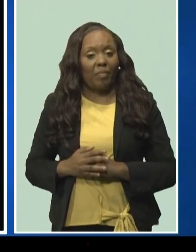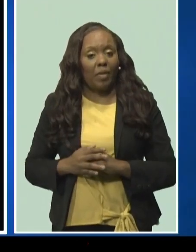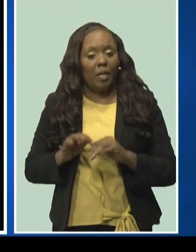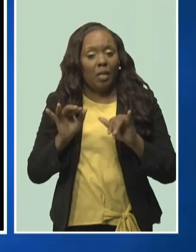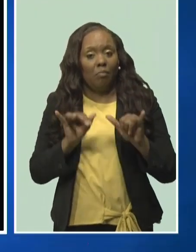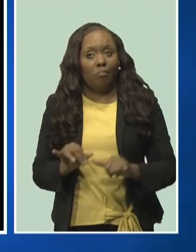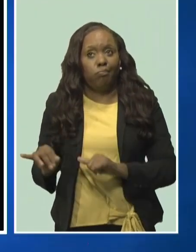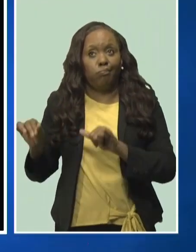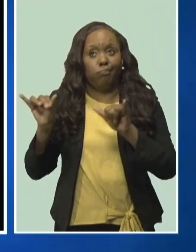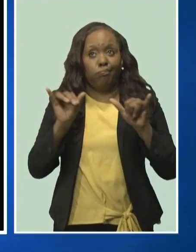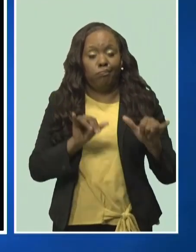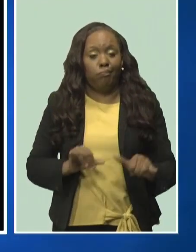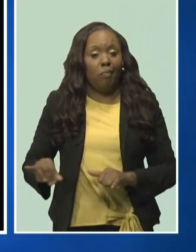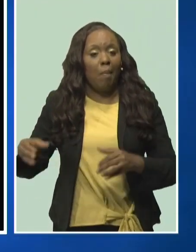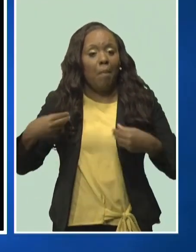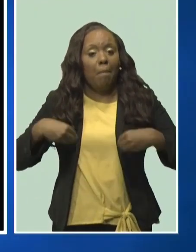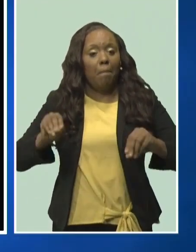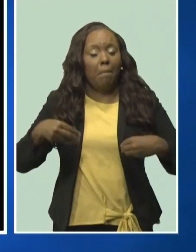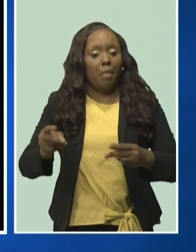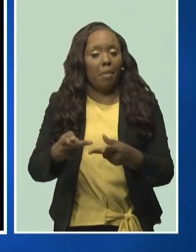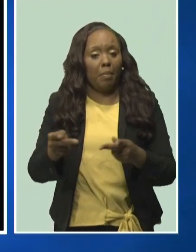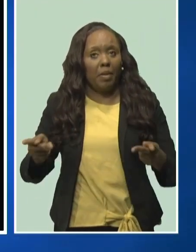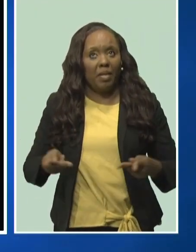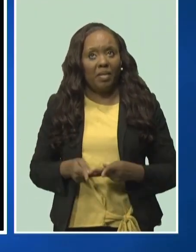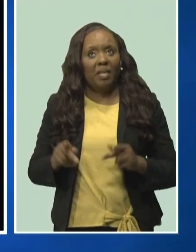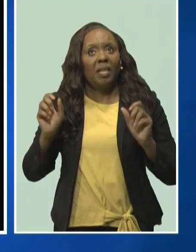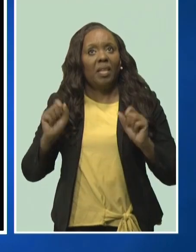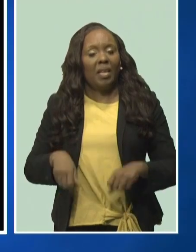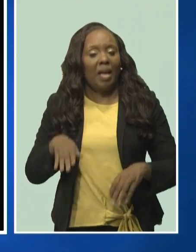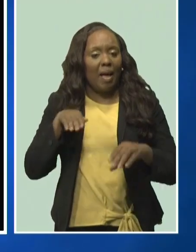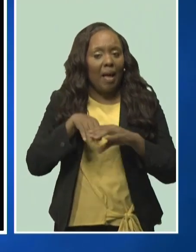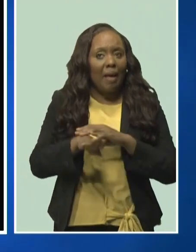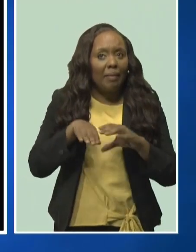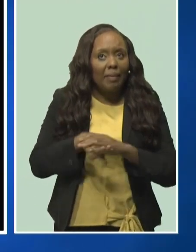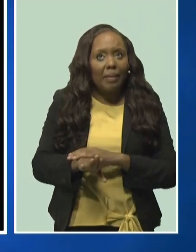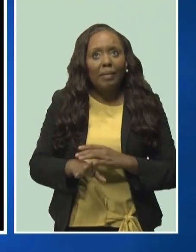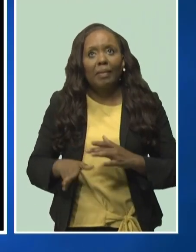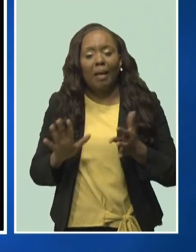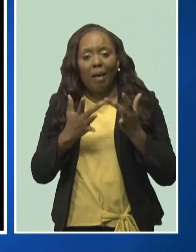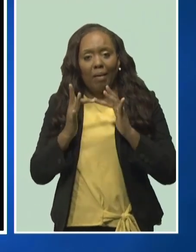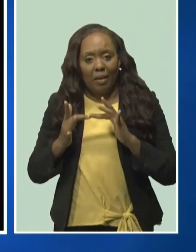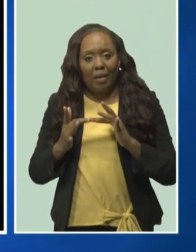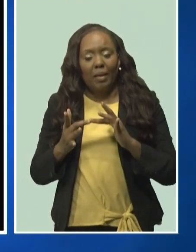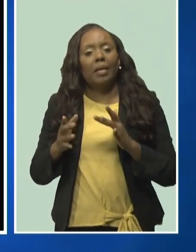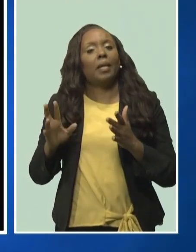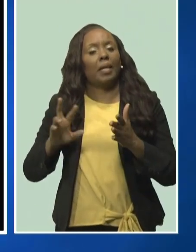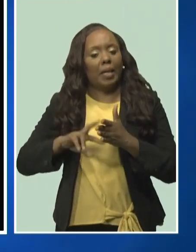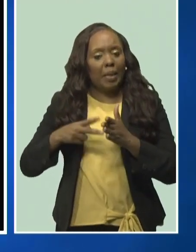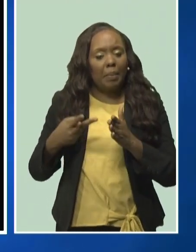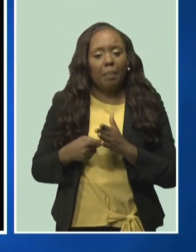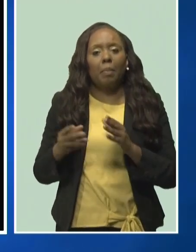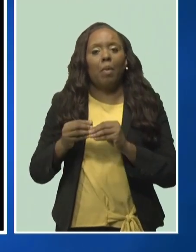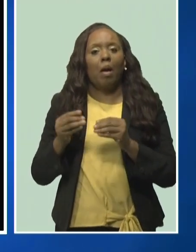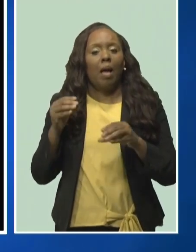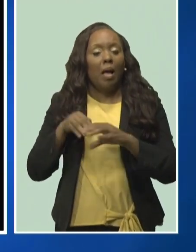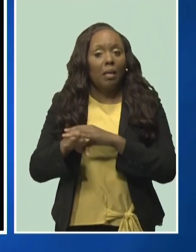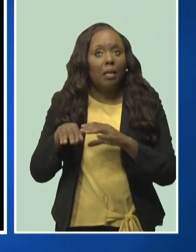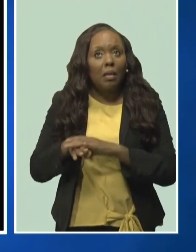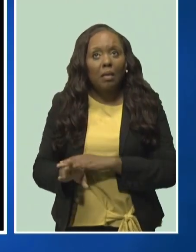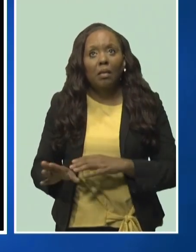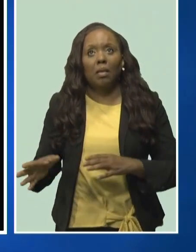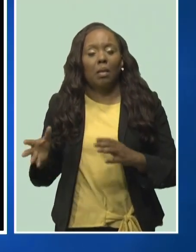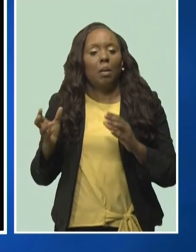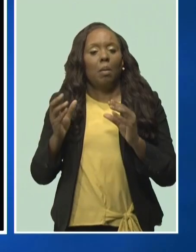marketplace platforms that can be accessible by MSMEs, reducing the cost of entry into e-commerce spaces and creating more